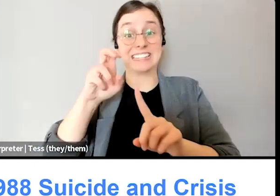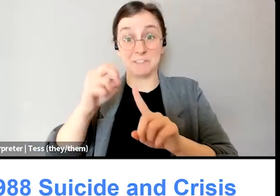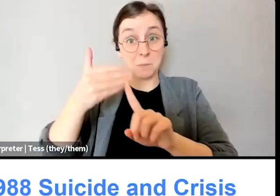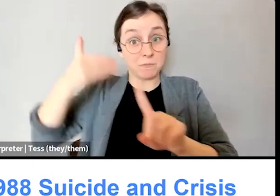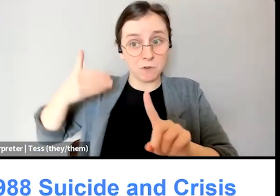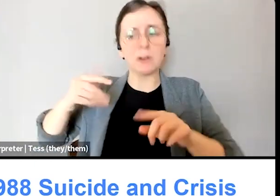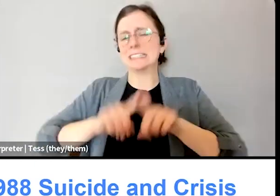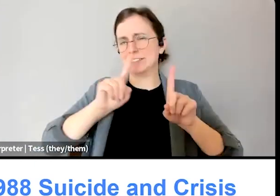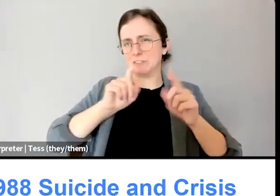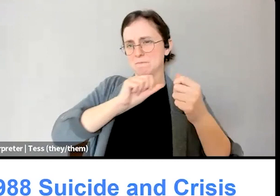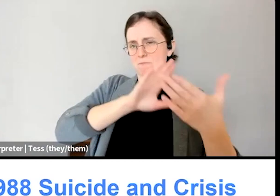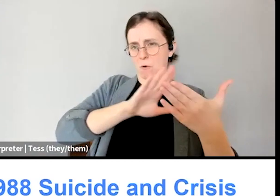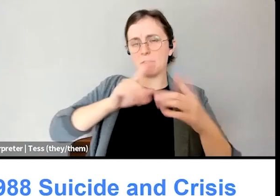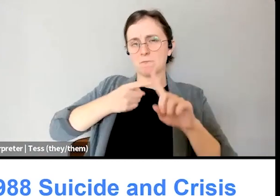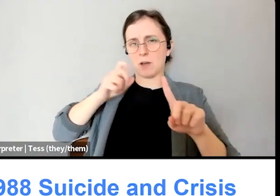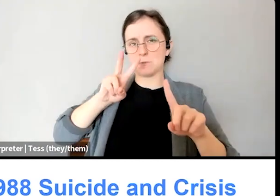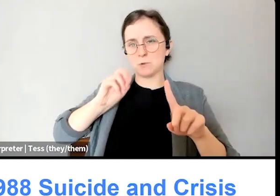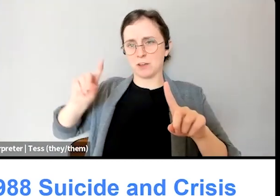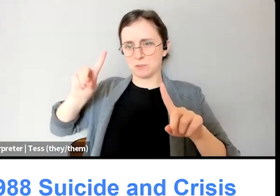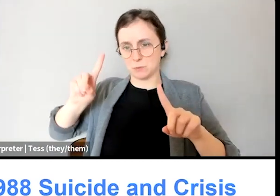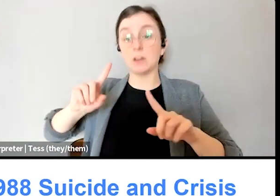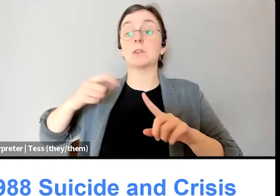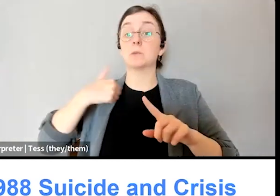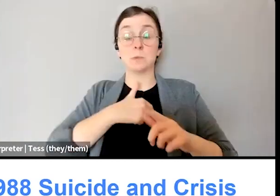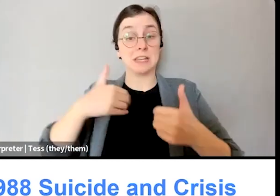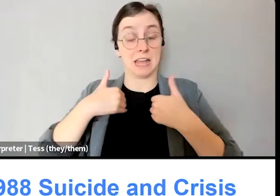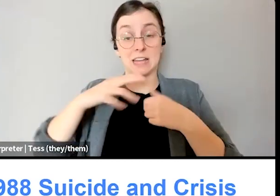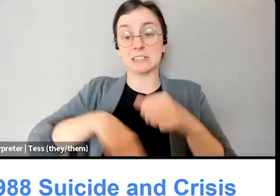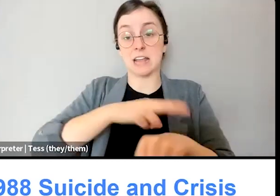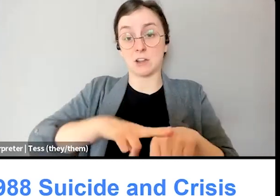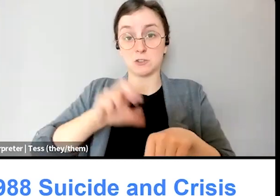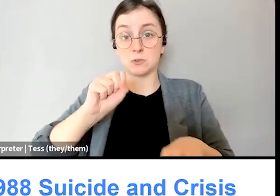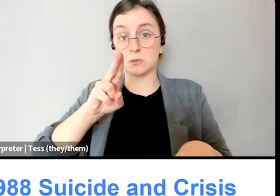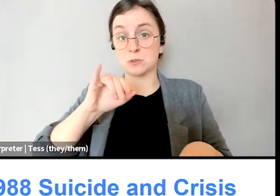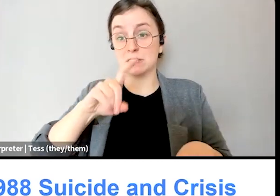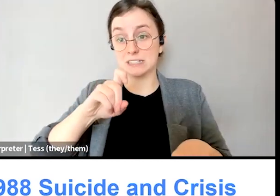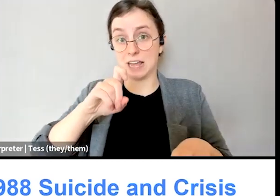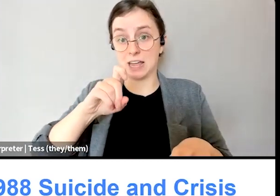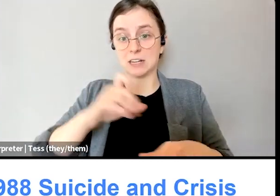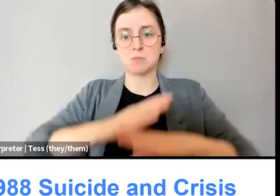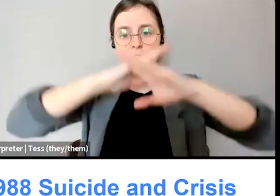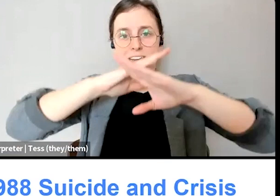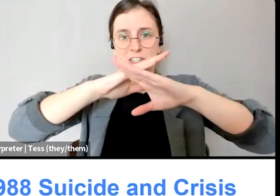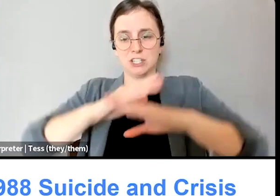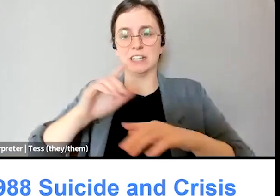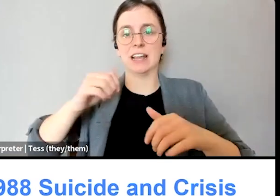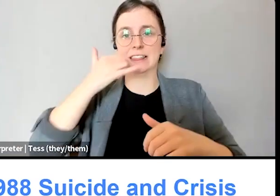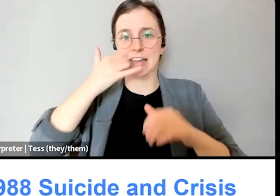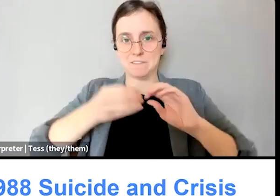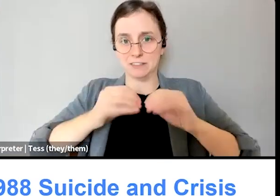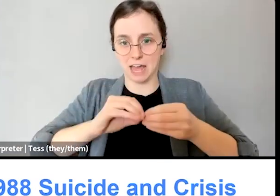So it builds on the foundation of the National Suicide Prevention Lifeline. And that was formerly a 10-digit